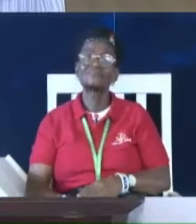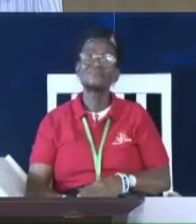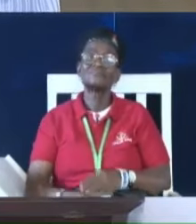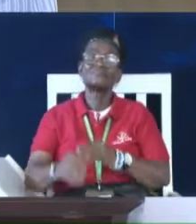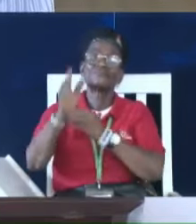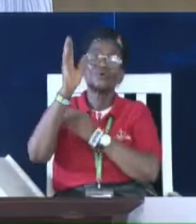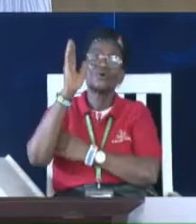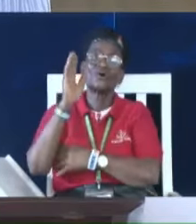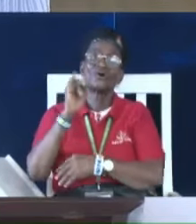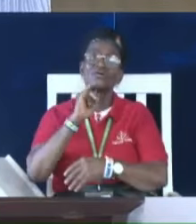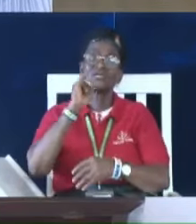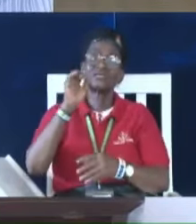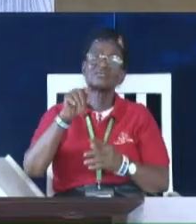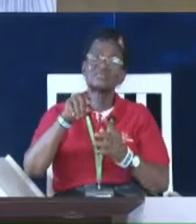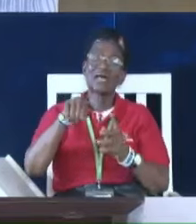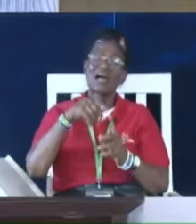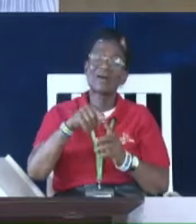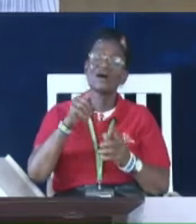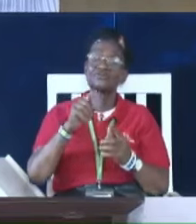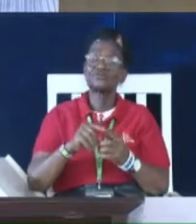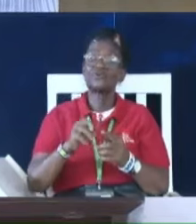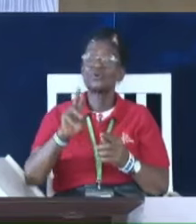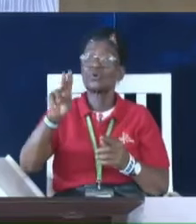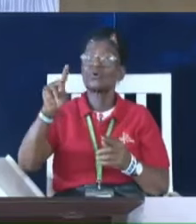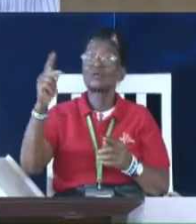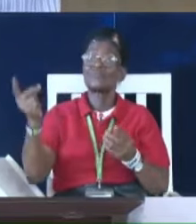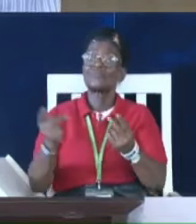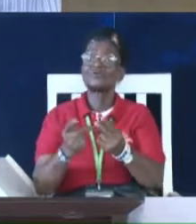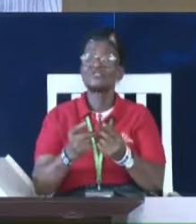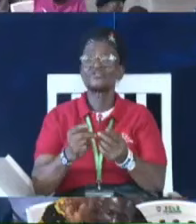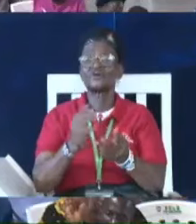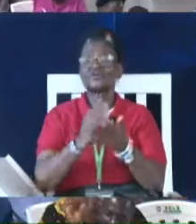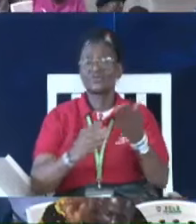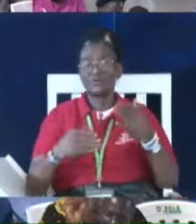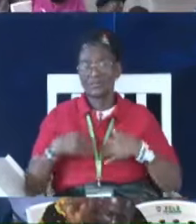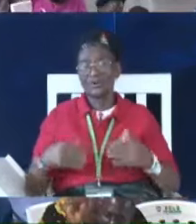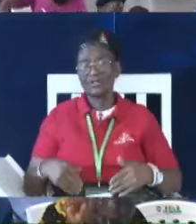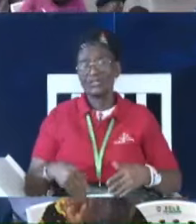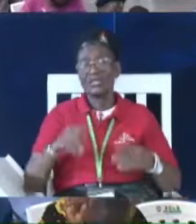God is about to reposition somebody tonight.